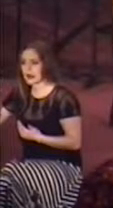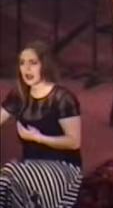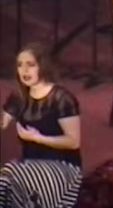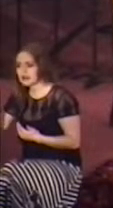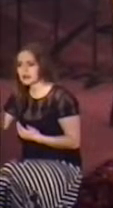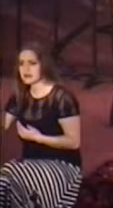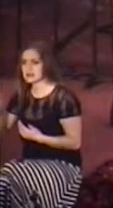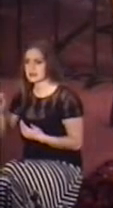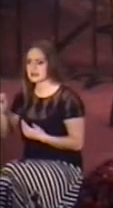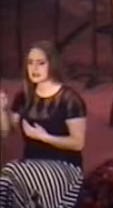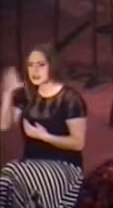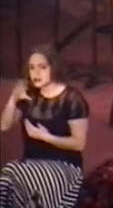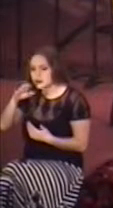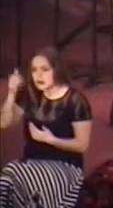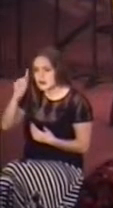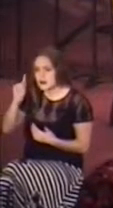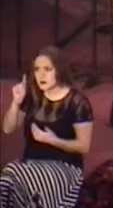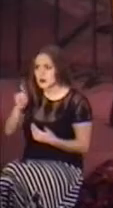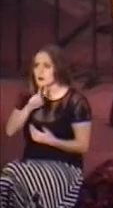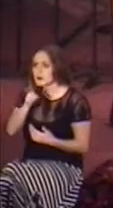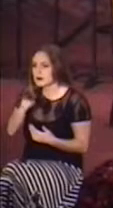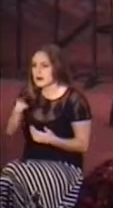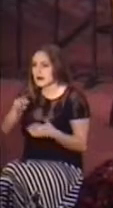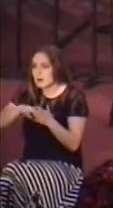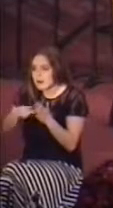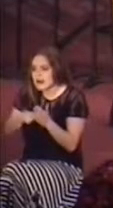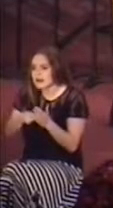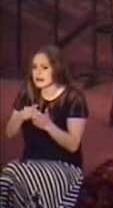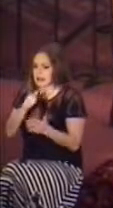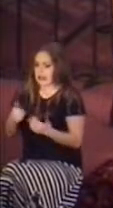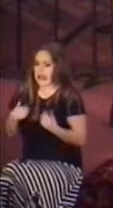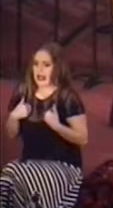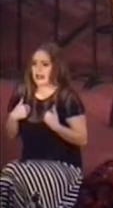to a psychiatrist there on the show, he figures out he's afraid of everything.